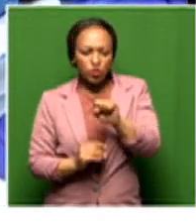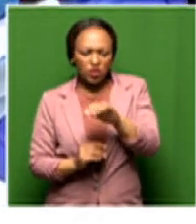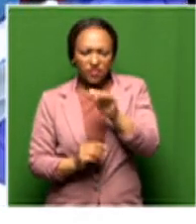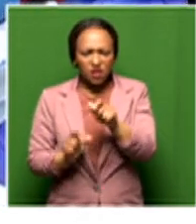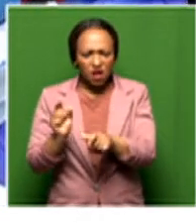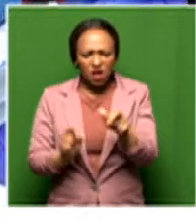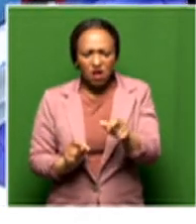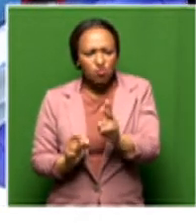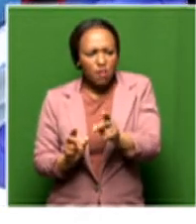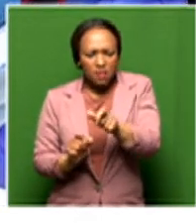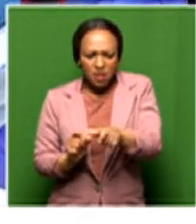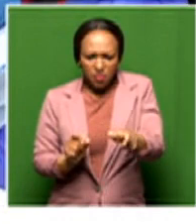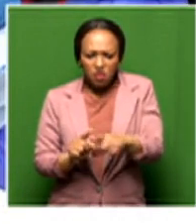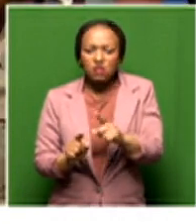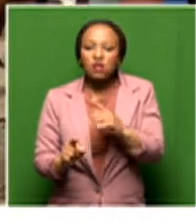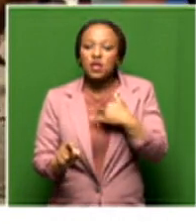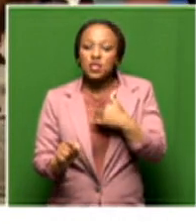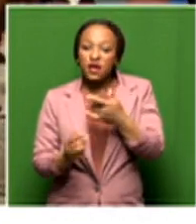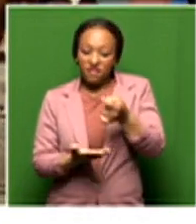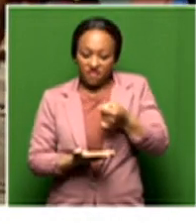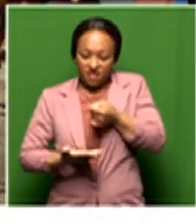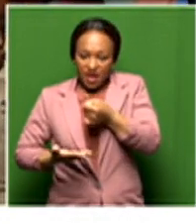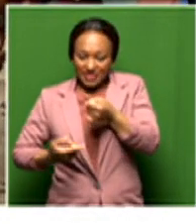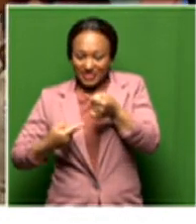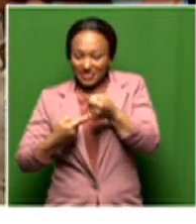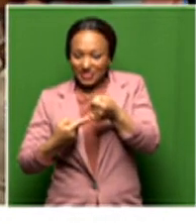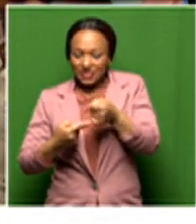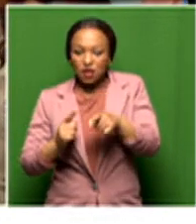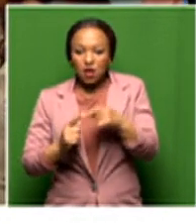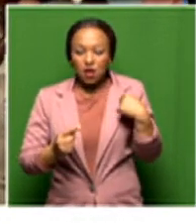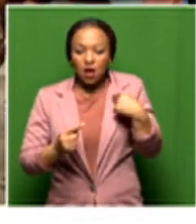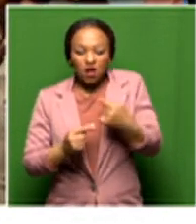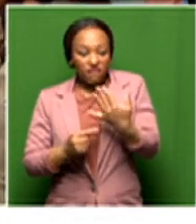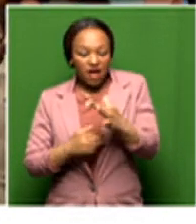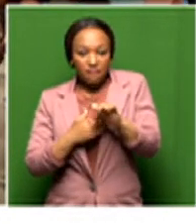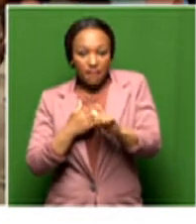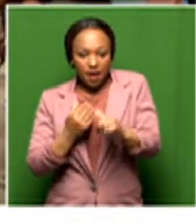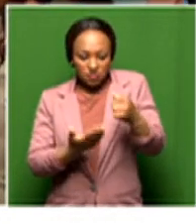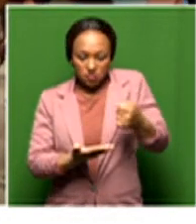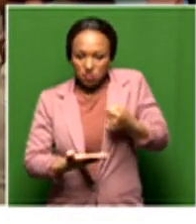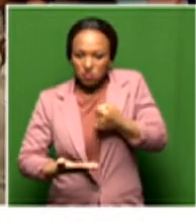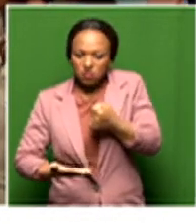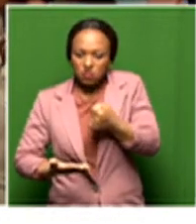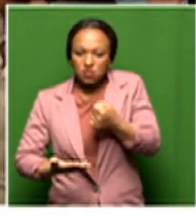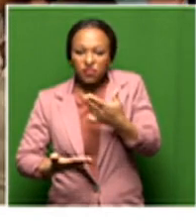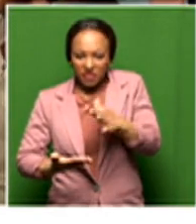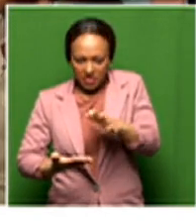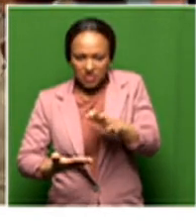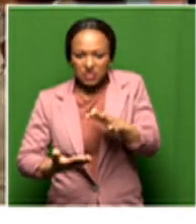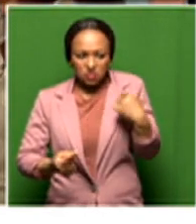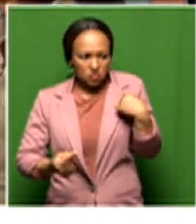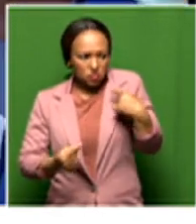Africans. Since the inception of the fund, and the fund is now 5 months old, we have held at